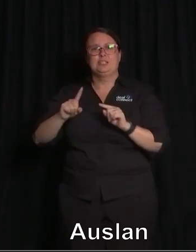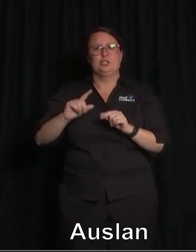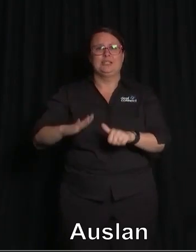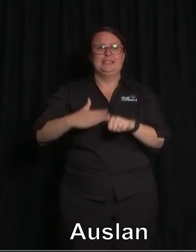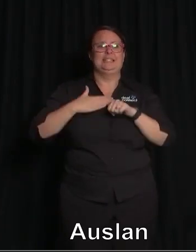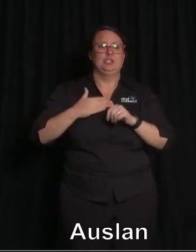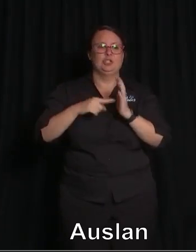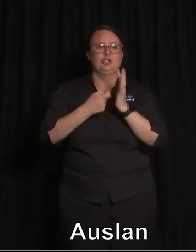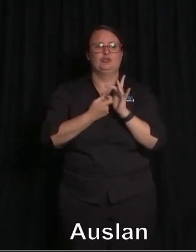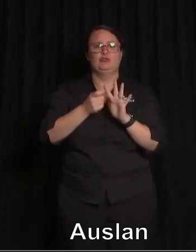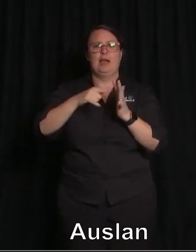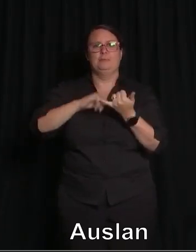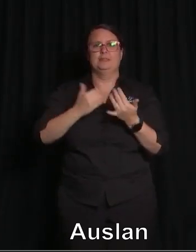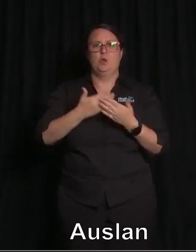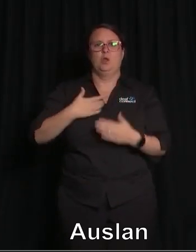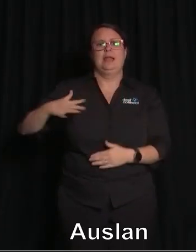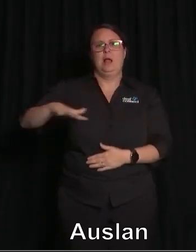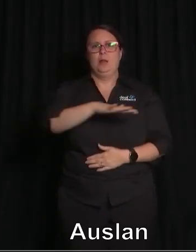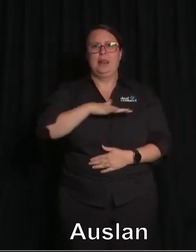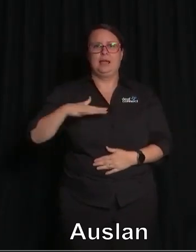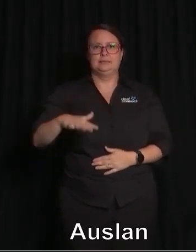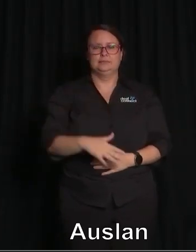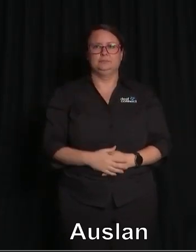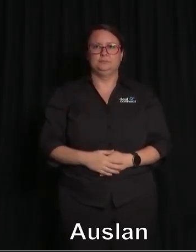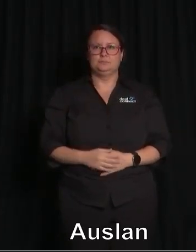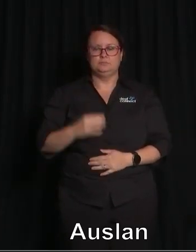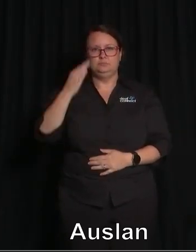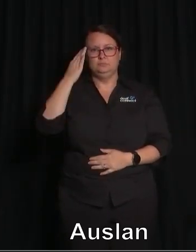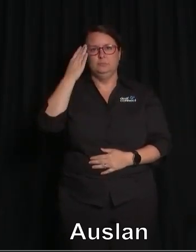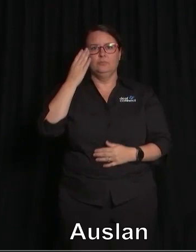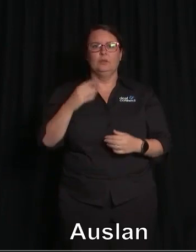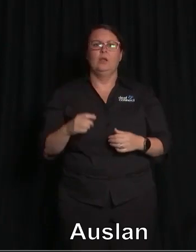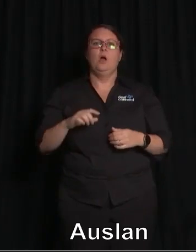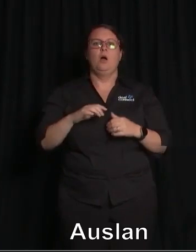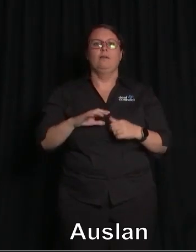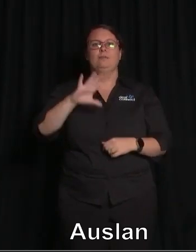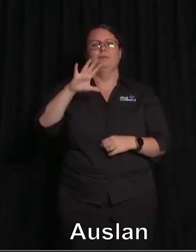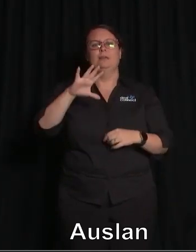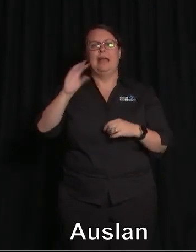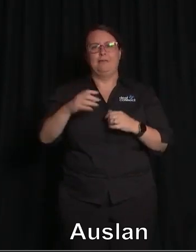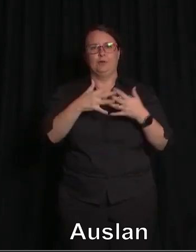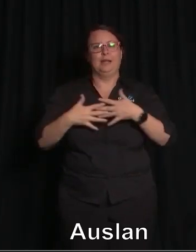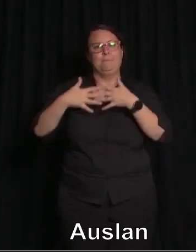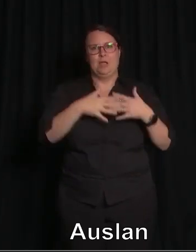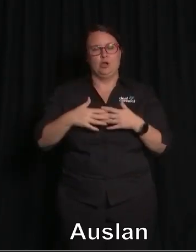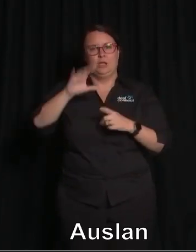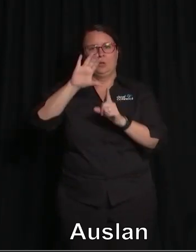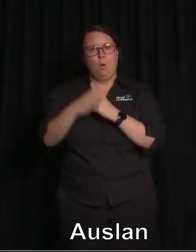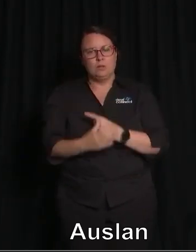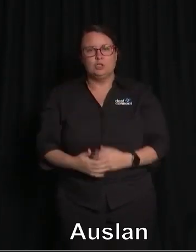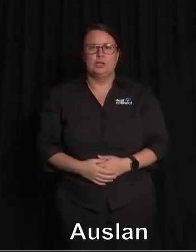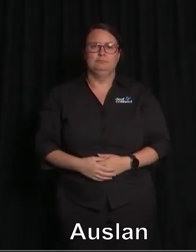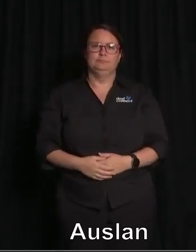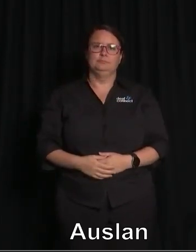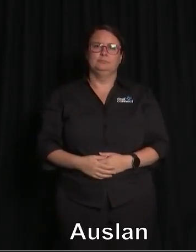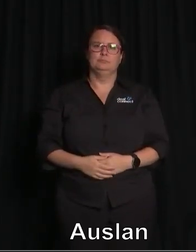land. We are also known as both the center of African American culture and the civil rights movement. While we celebrate